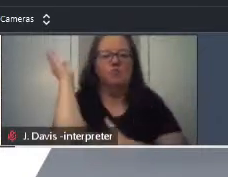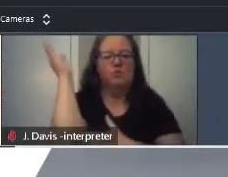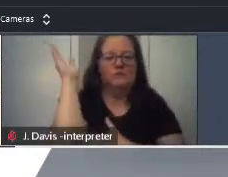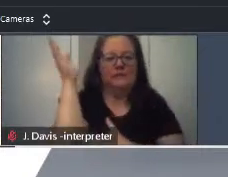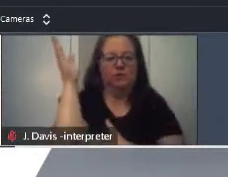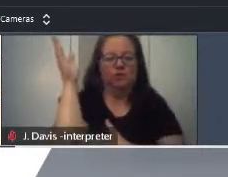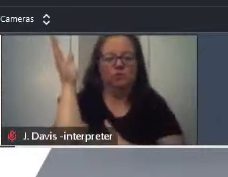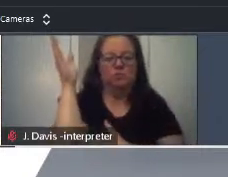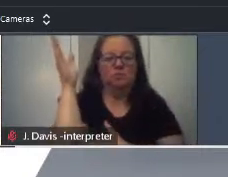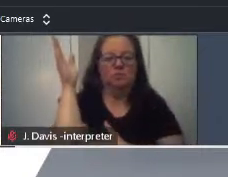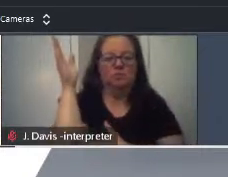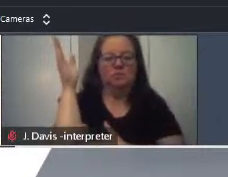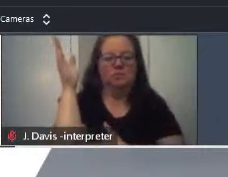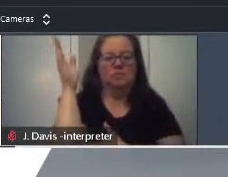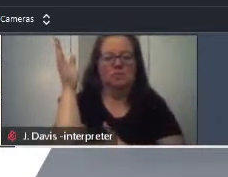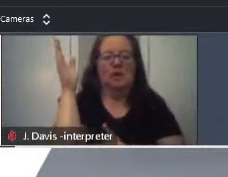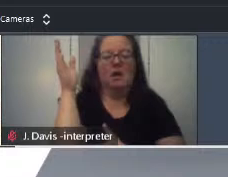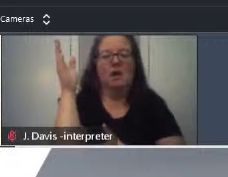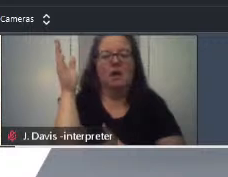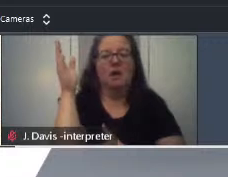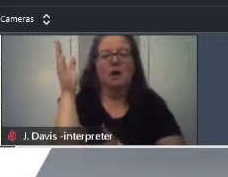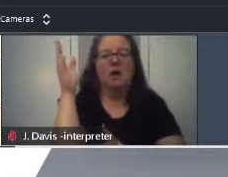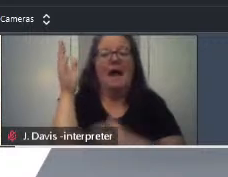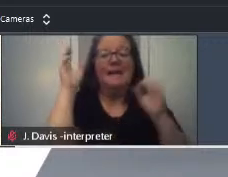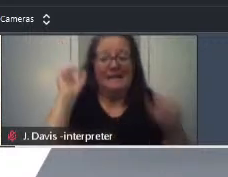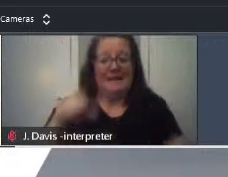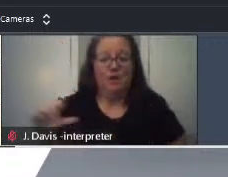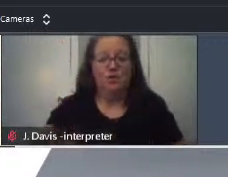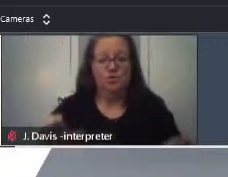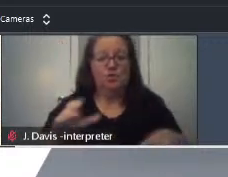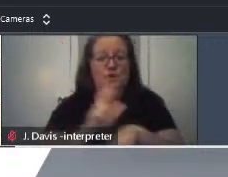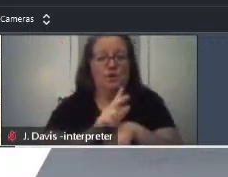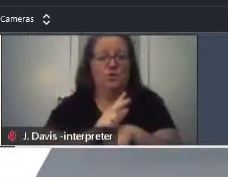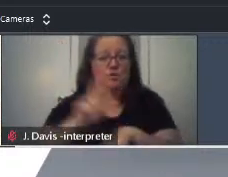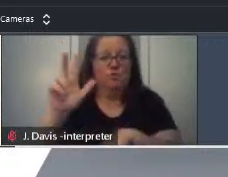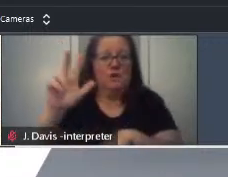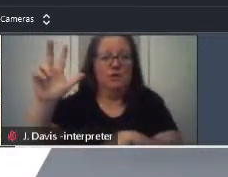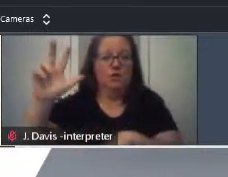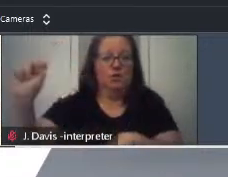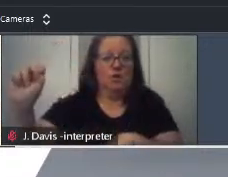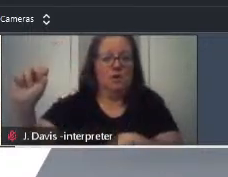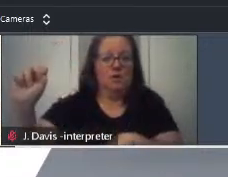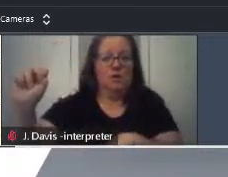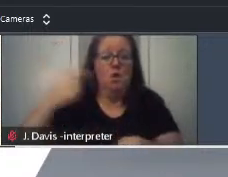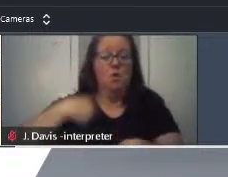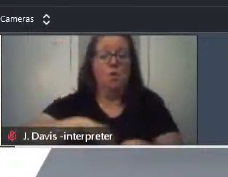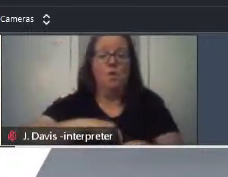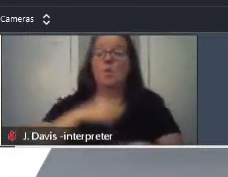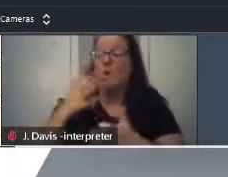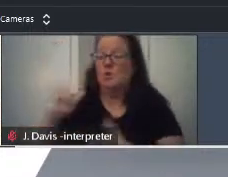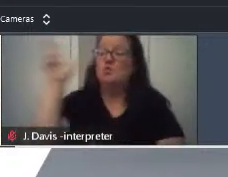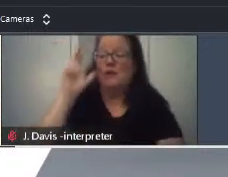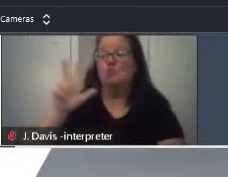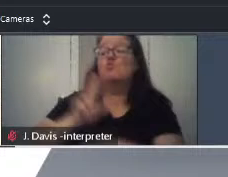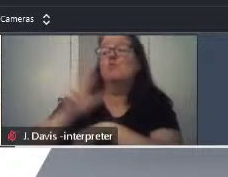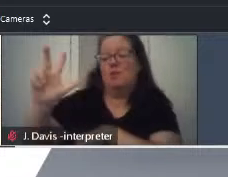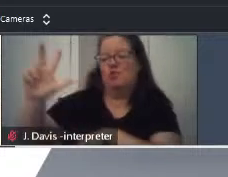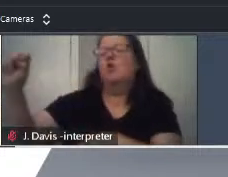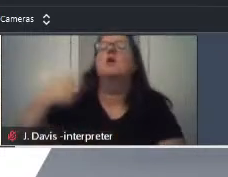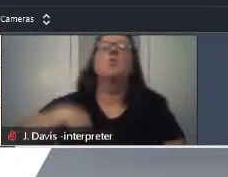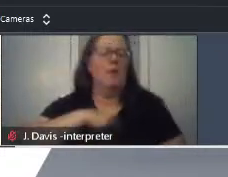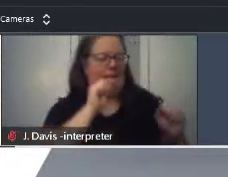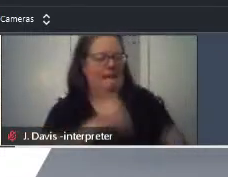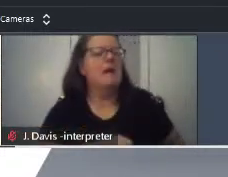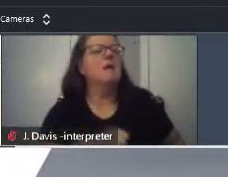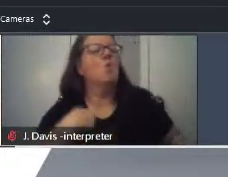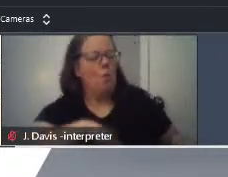some point, but that point can be at 3:30 because I have a rough draft of that presentation. So we would love to hear it at 3:30. Okay, we can do that. We're gonna be here